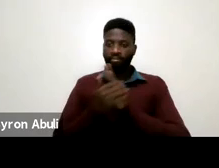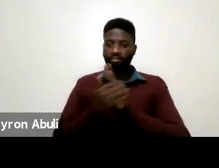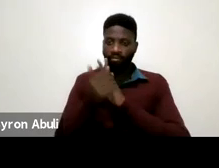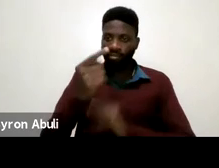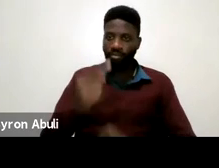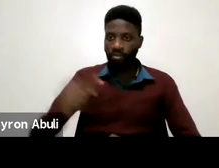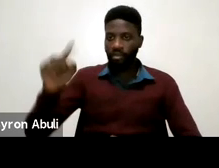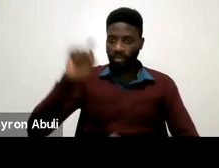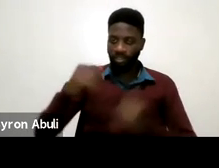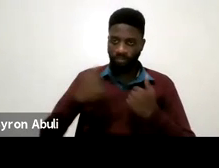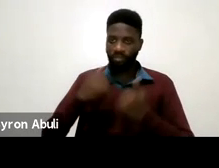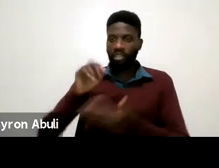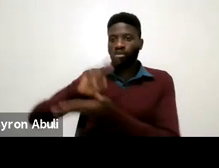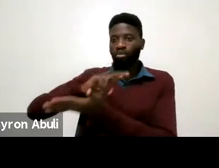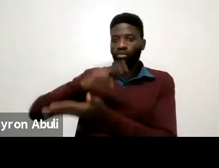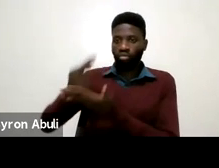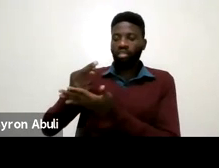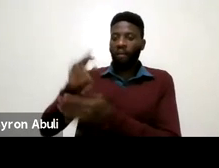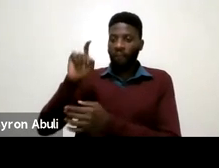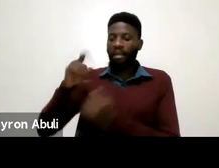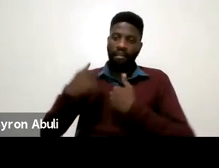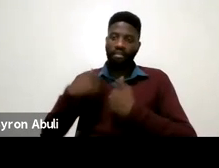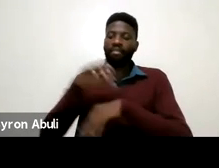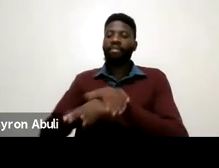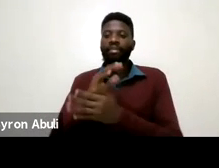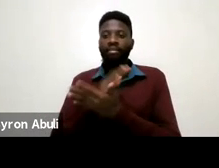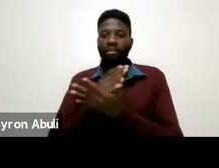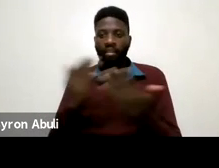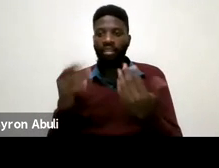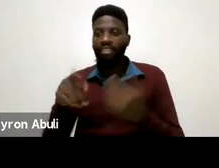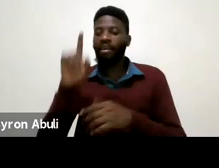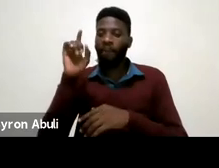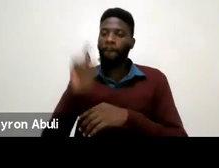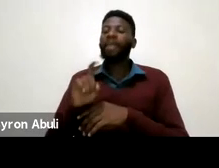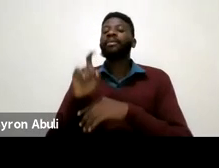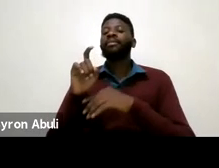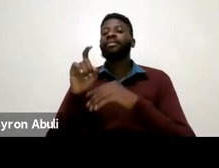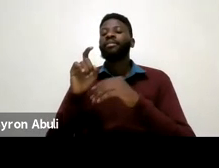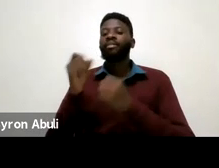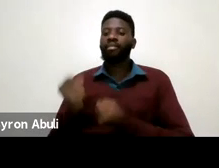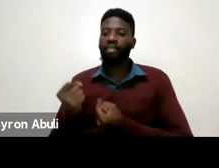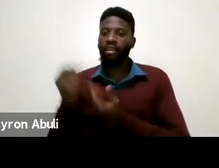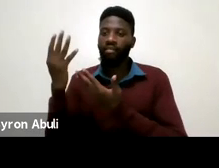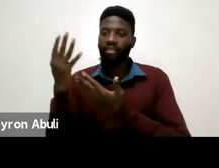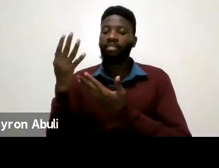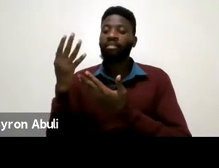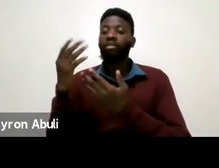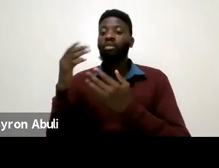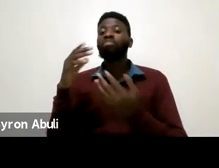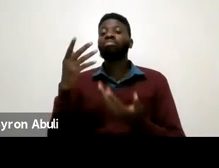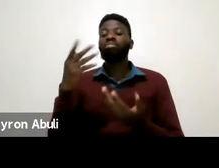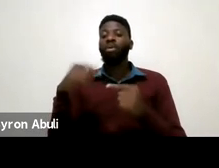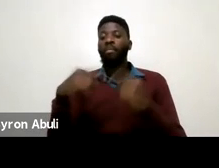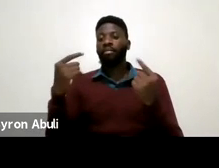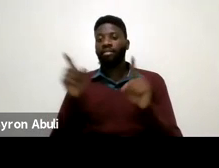some resources for you to get certain things you want. You have to sacrifice at some point. So the reverse is also possible. So you can first look at what you